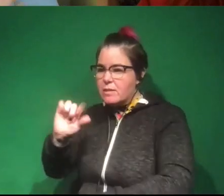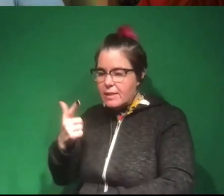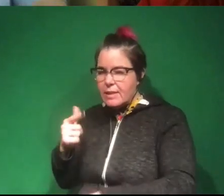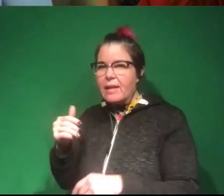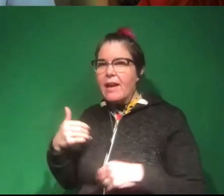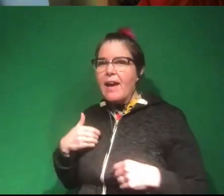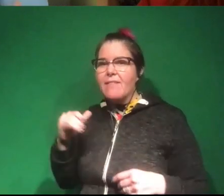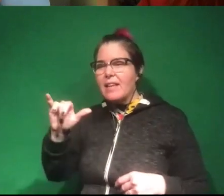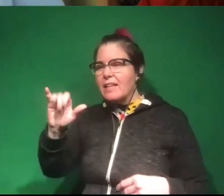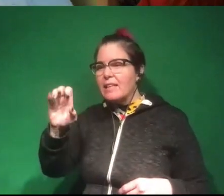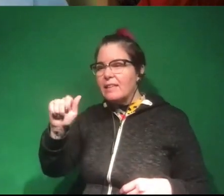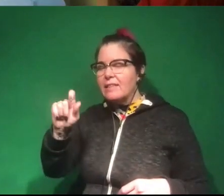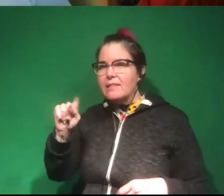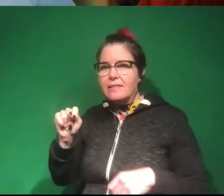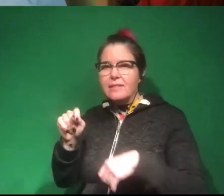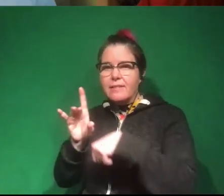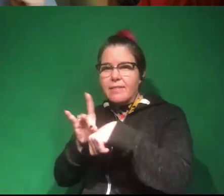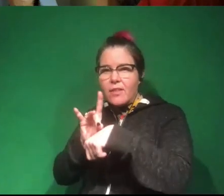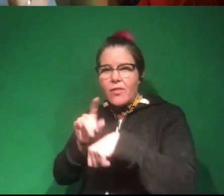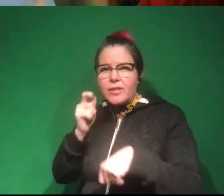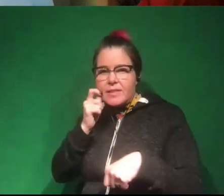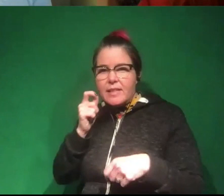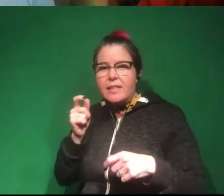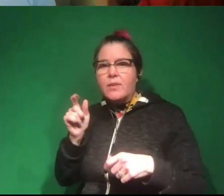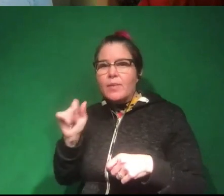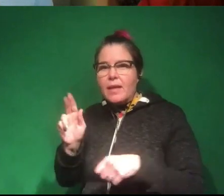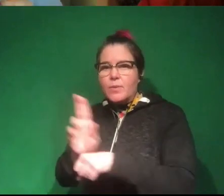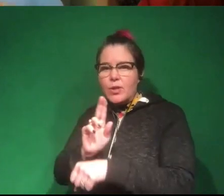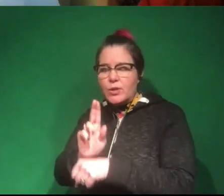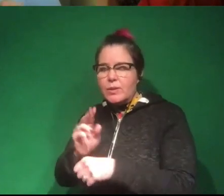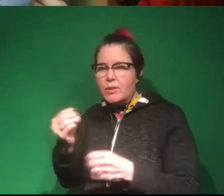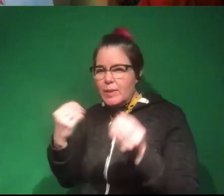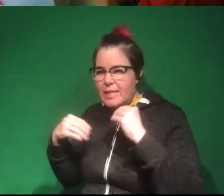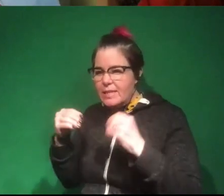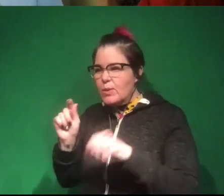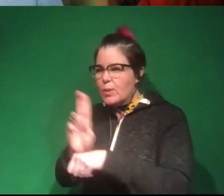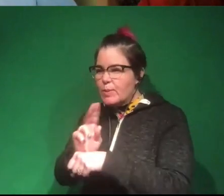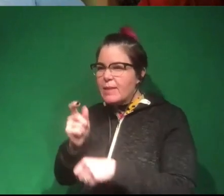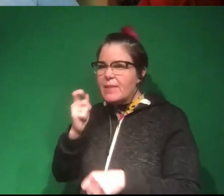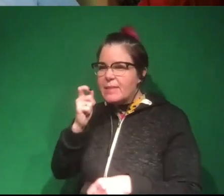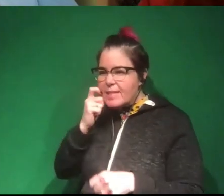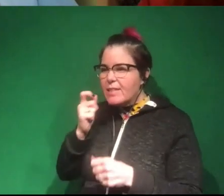on their, the natural yeasts on skin, and that's what they're using to eat, and they're using the skin to farm it.